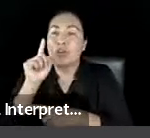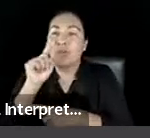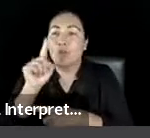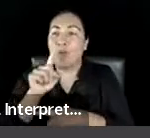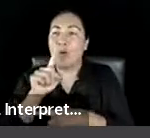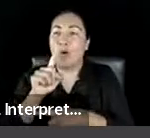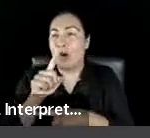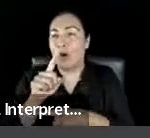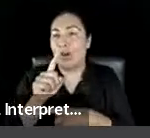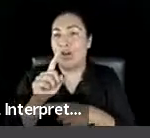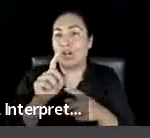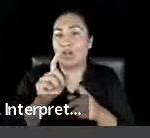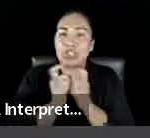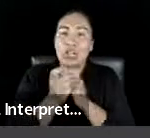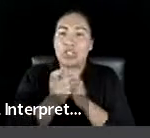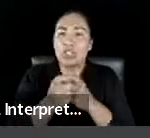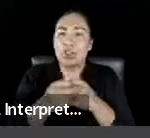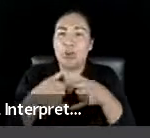Brown. And